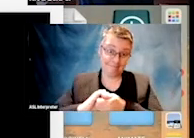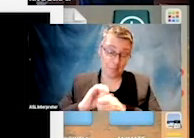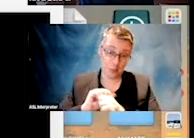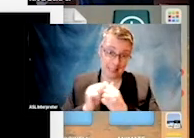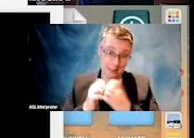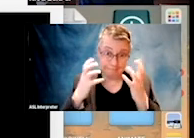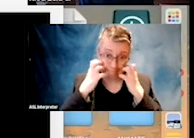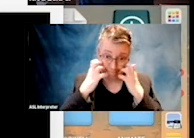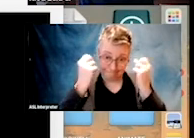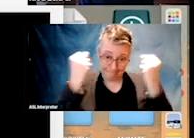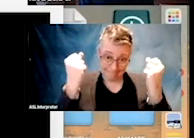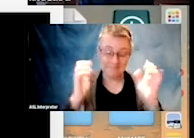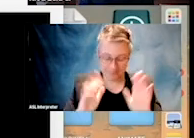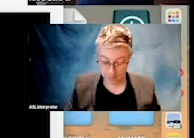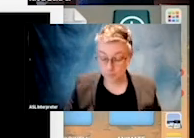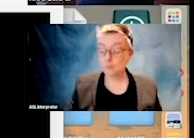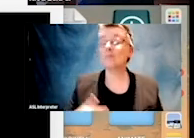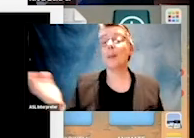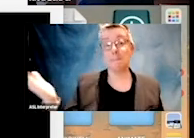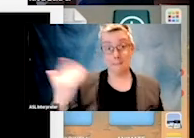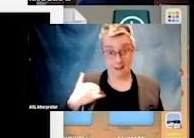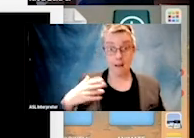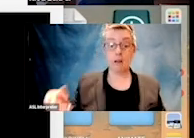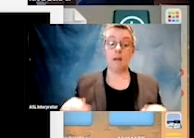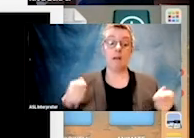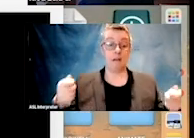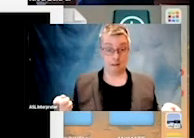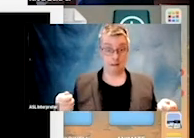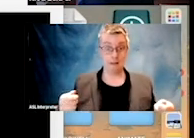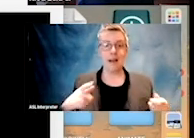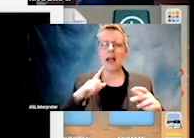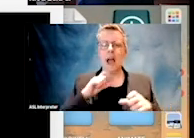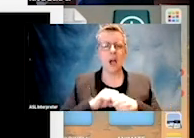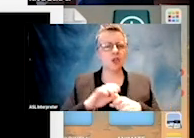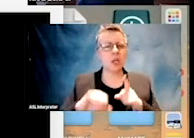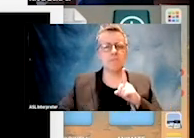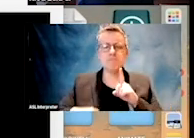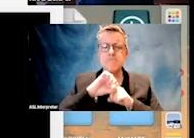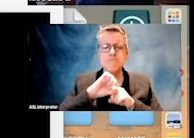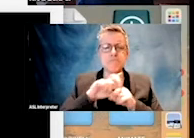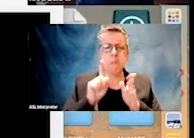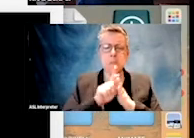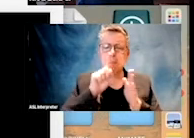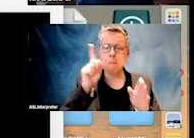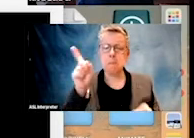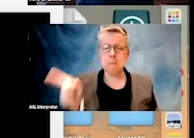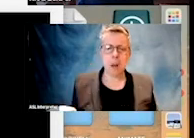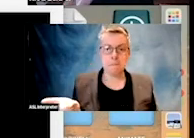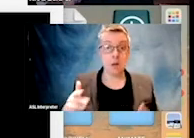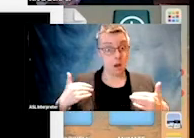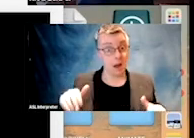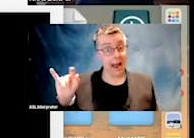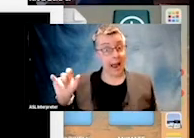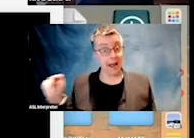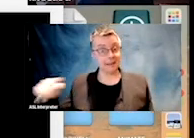Uh, so I get back this drawing and it absolutely just blew me sideways because, um, and Alison